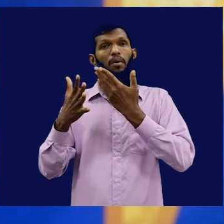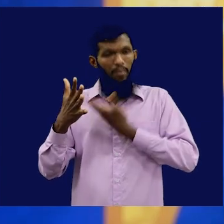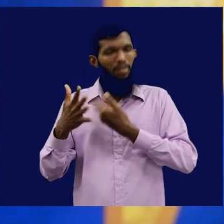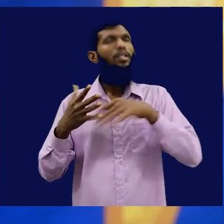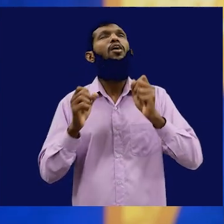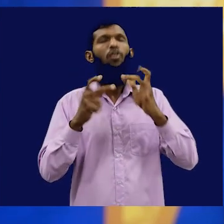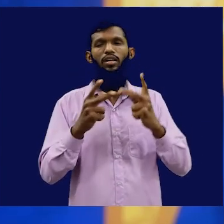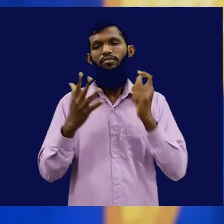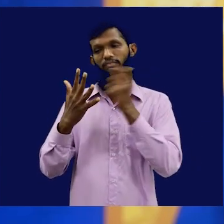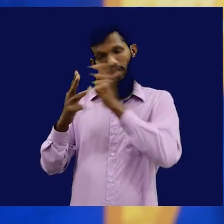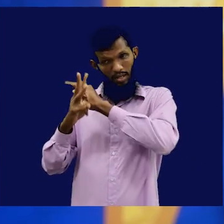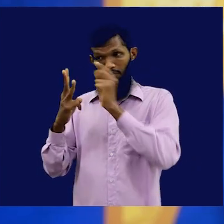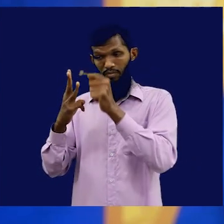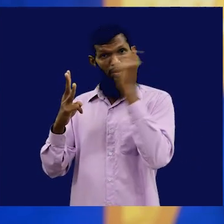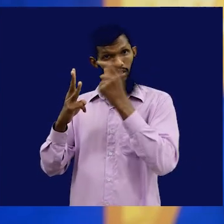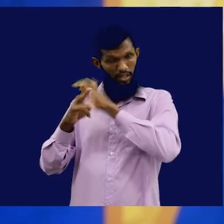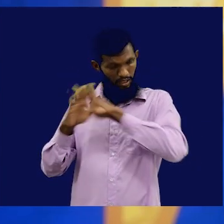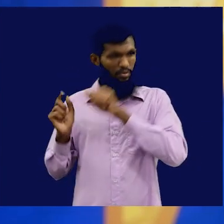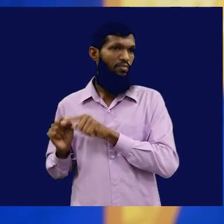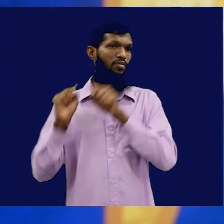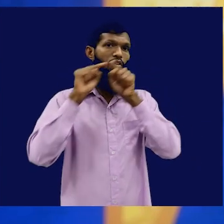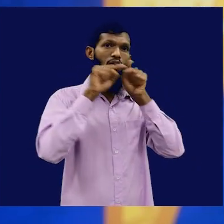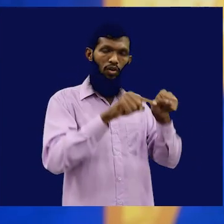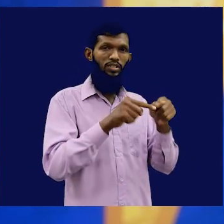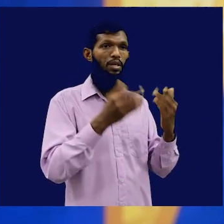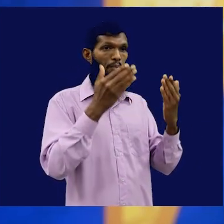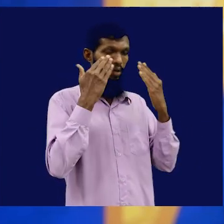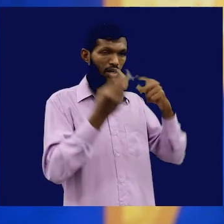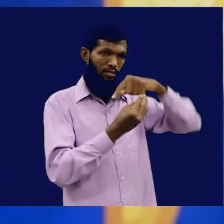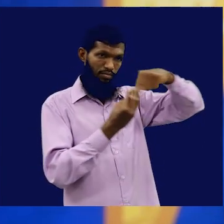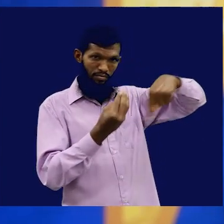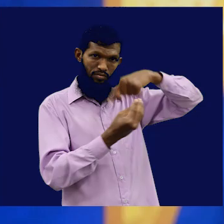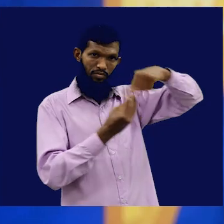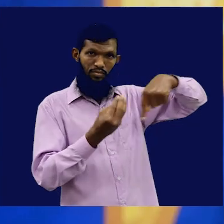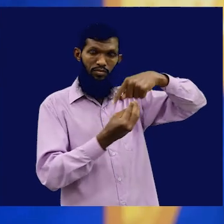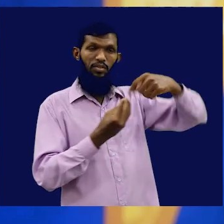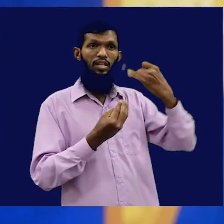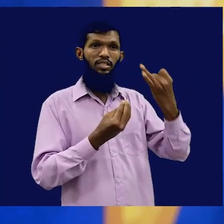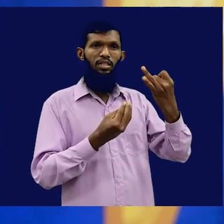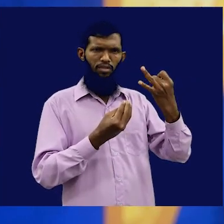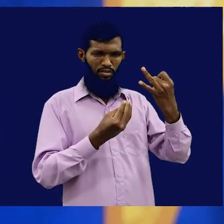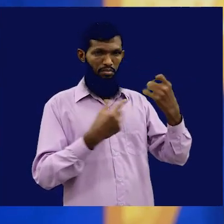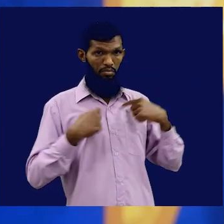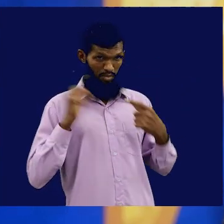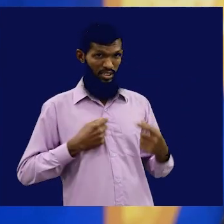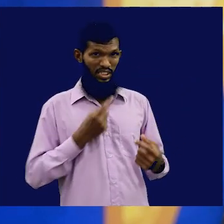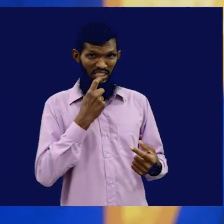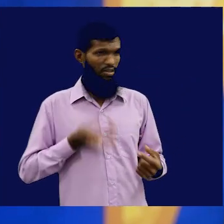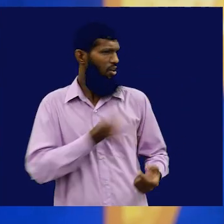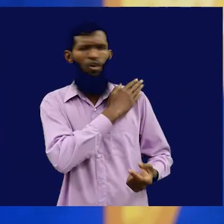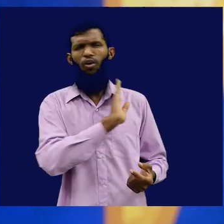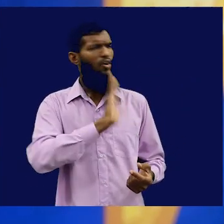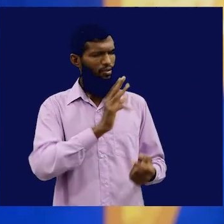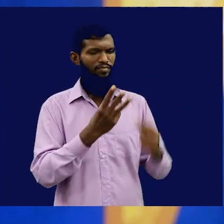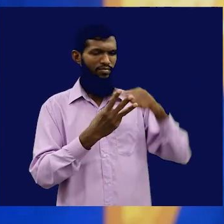leave Mina on the 12th of Zulhijjah, which is the fifth day, perform Tawaf al-Wada of Kaaba in Makkah. There is no need to wear